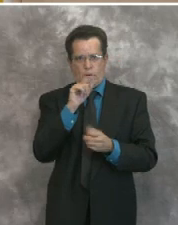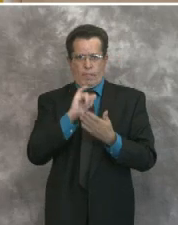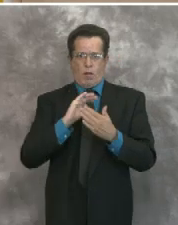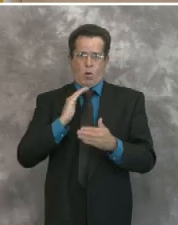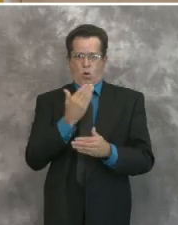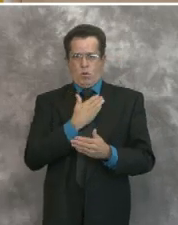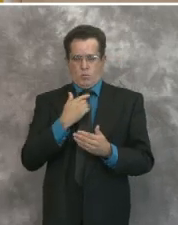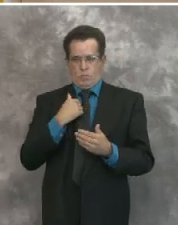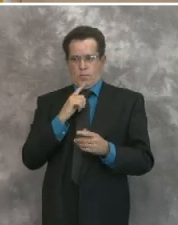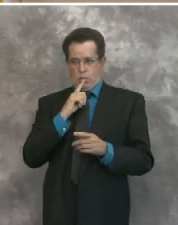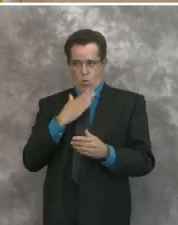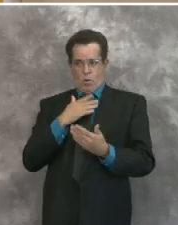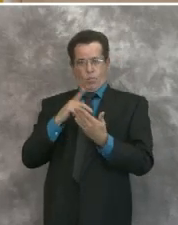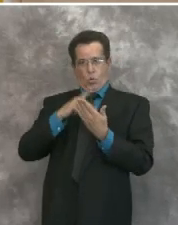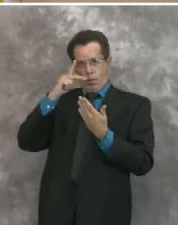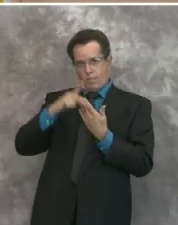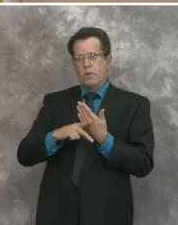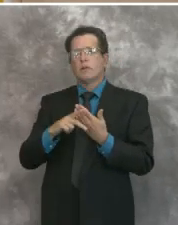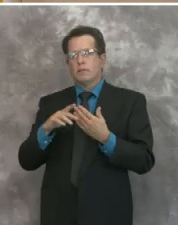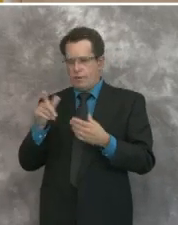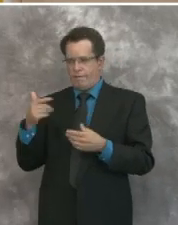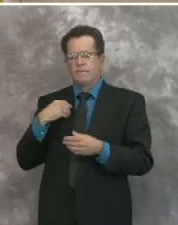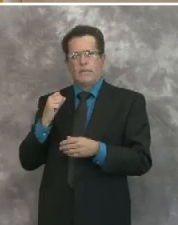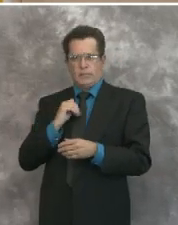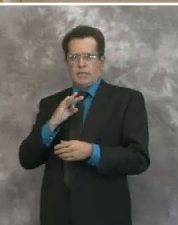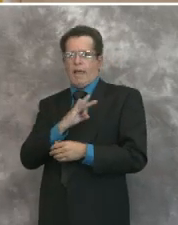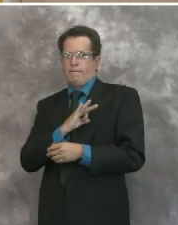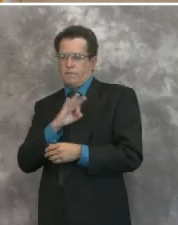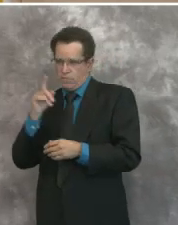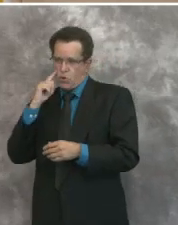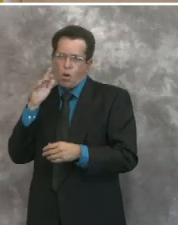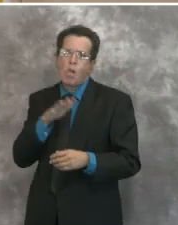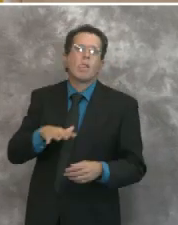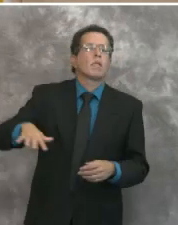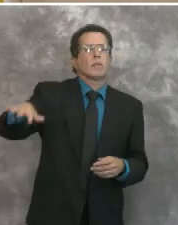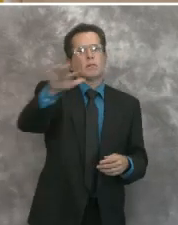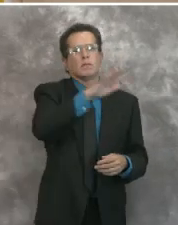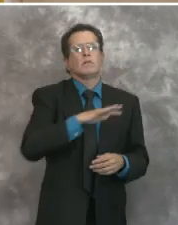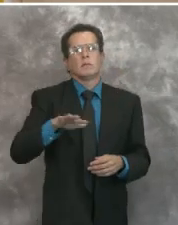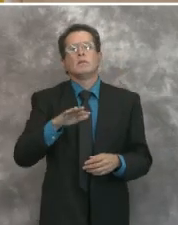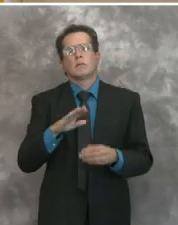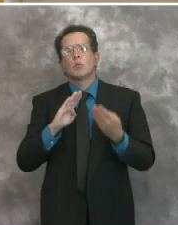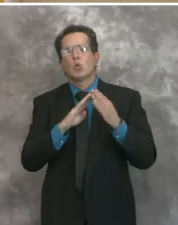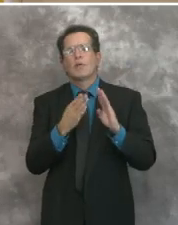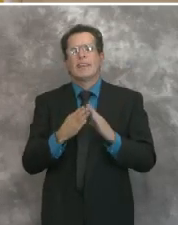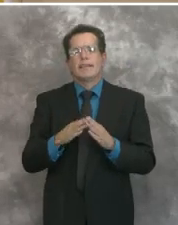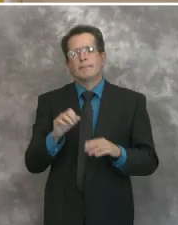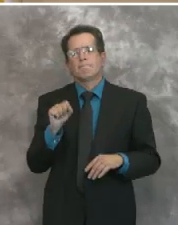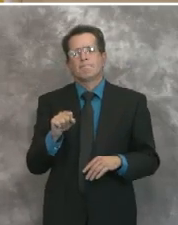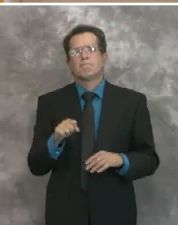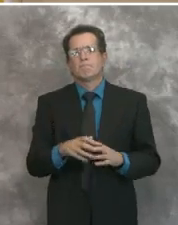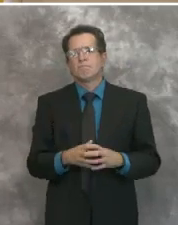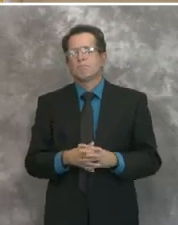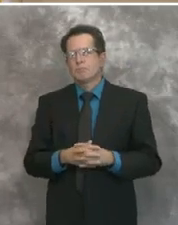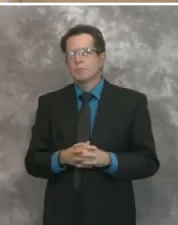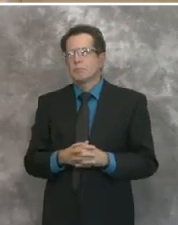program includes staff that are reflective of our community. Thank you.